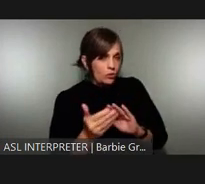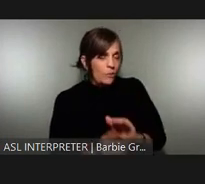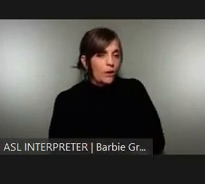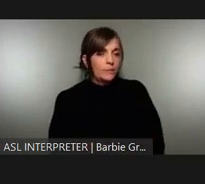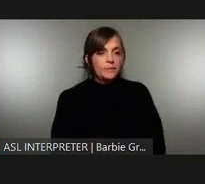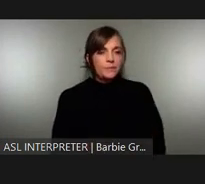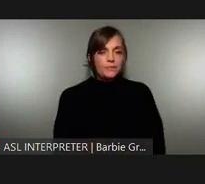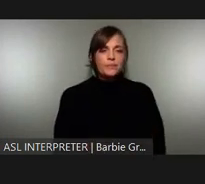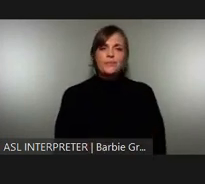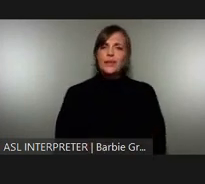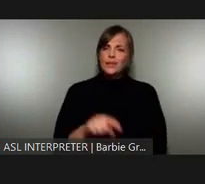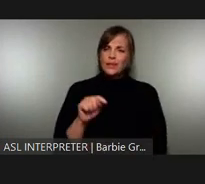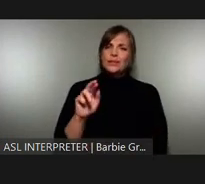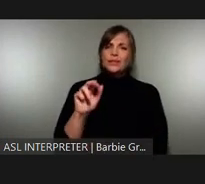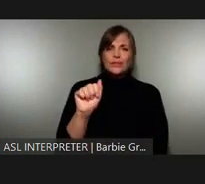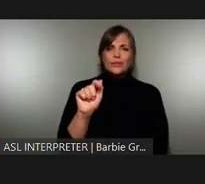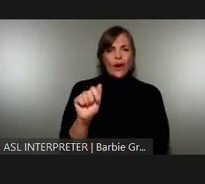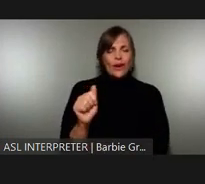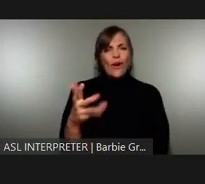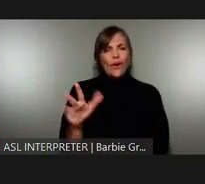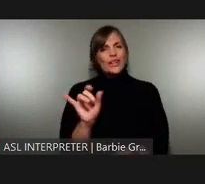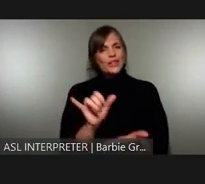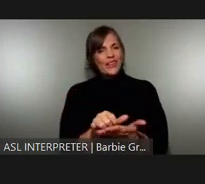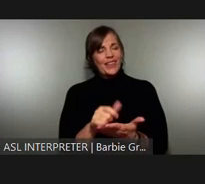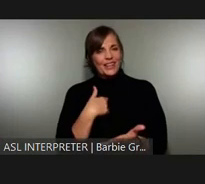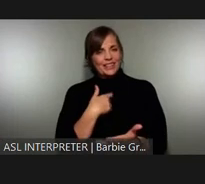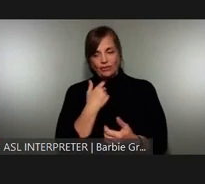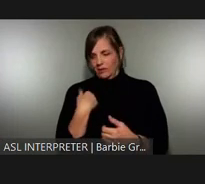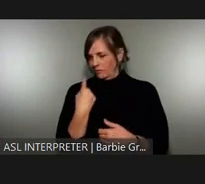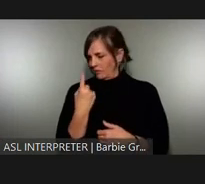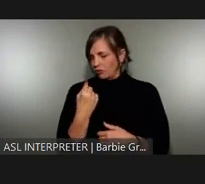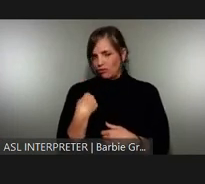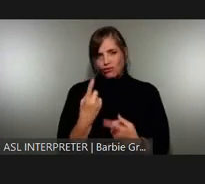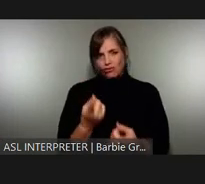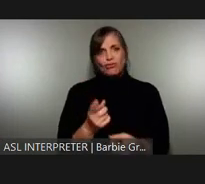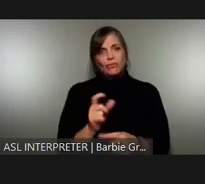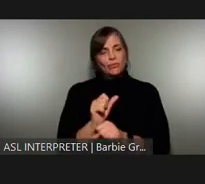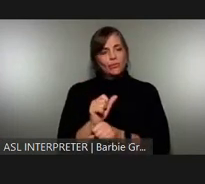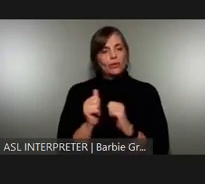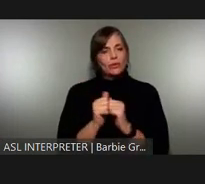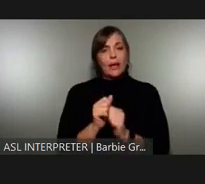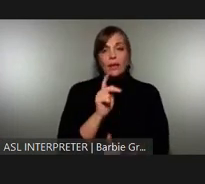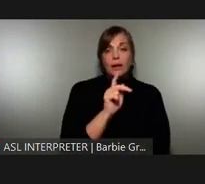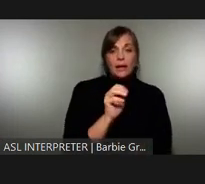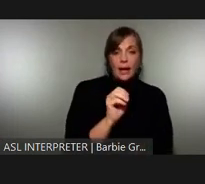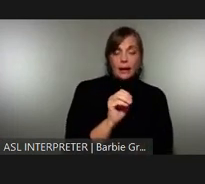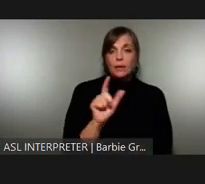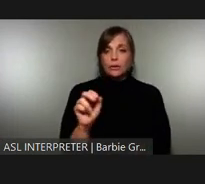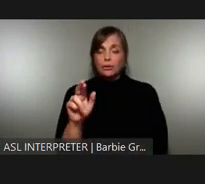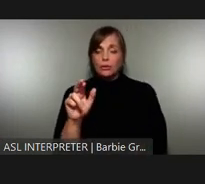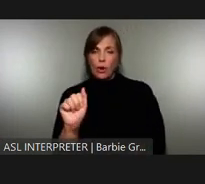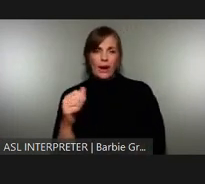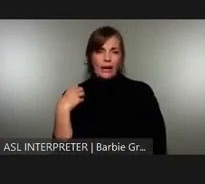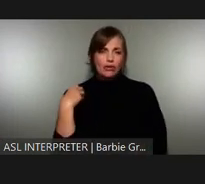we were able to work with TARTA this past year, and Kim and Laura, as Chief Customer Officer, have been focused